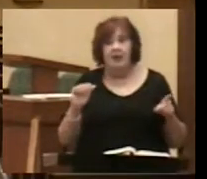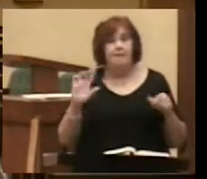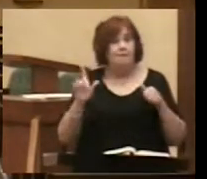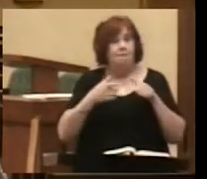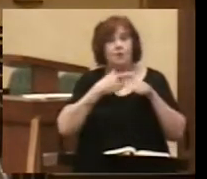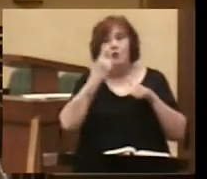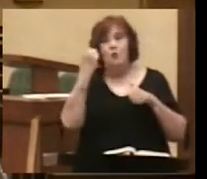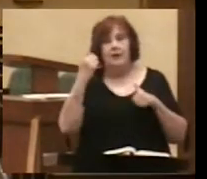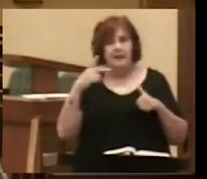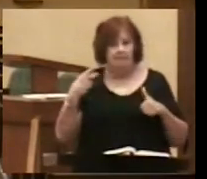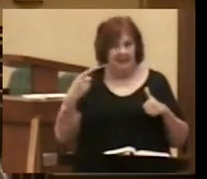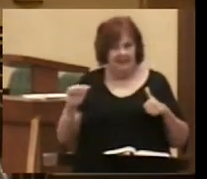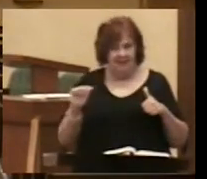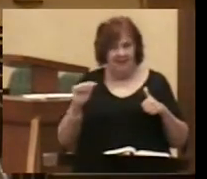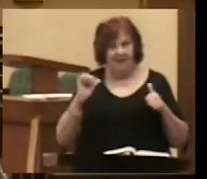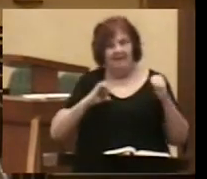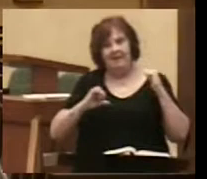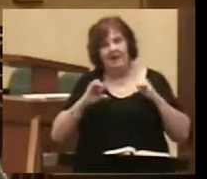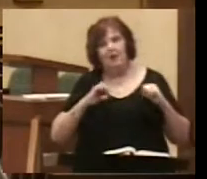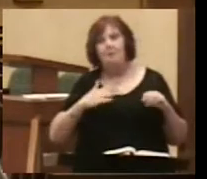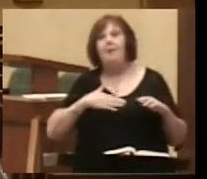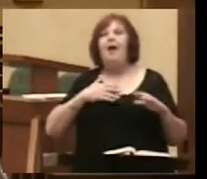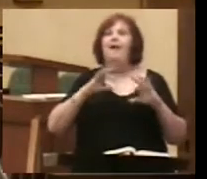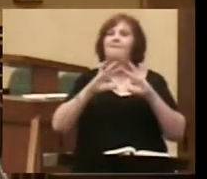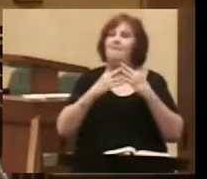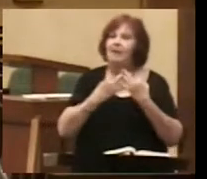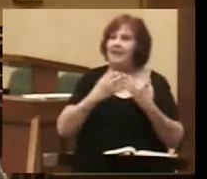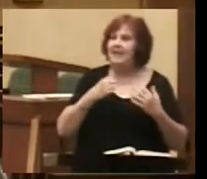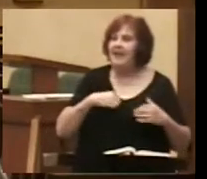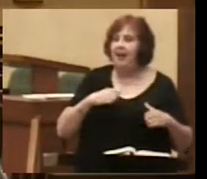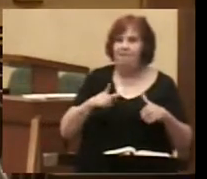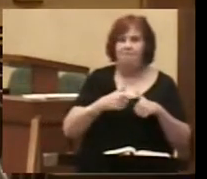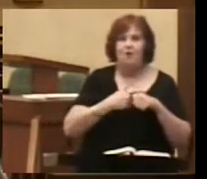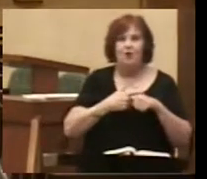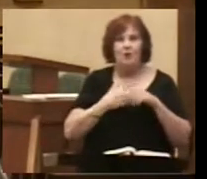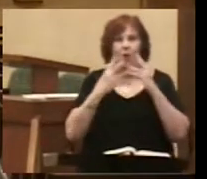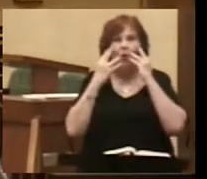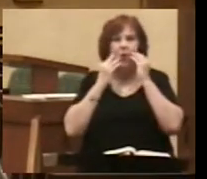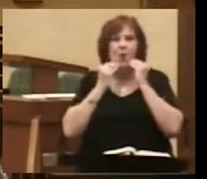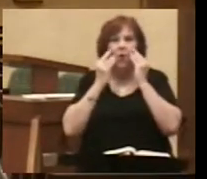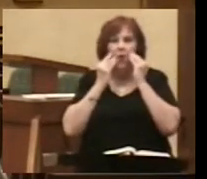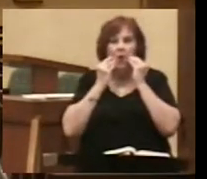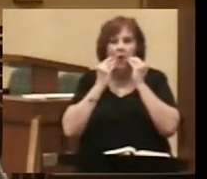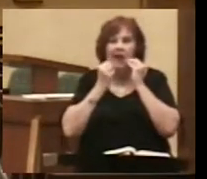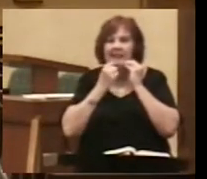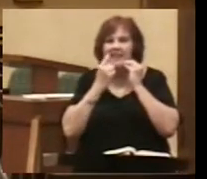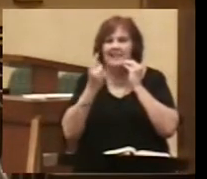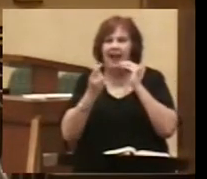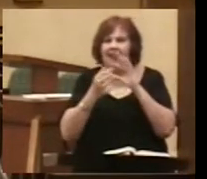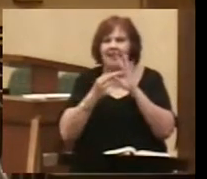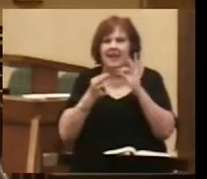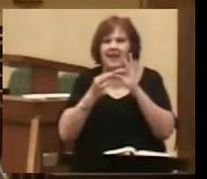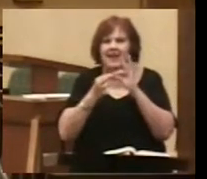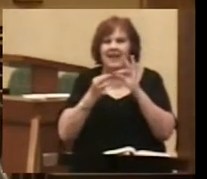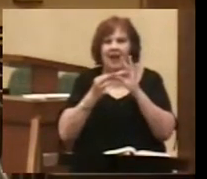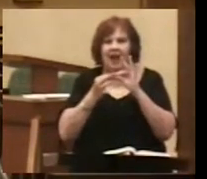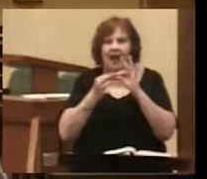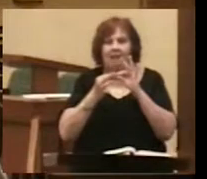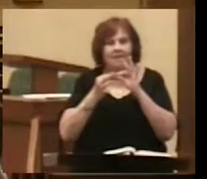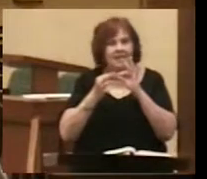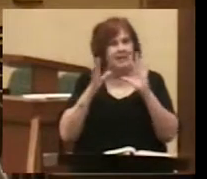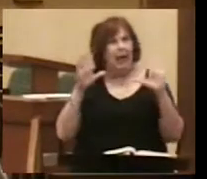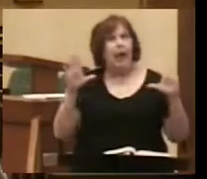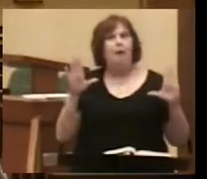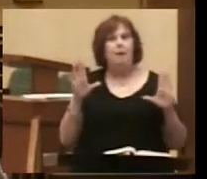that Pennsylvania theater that my family and I were first treated to the telling of these epic